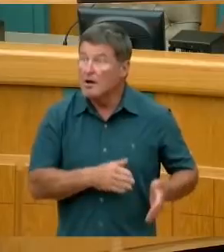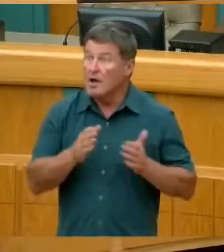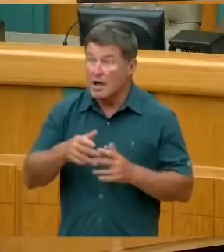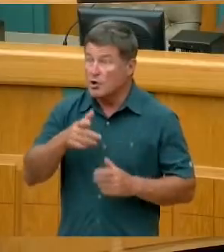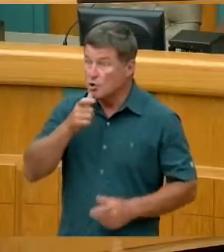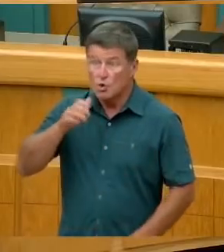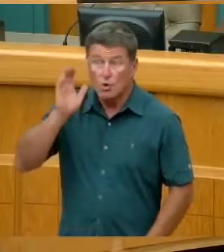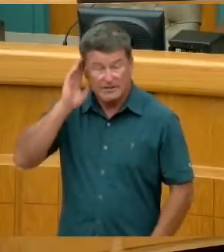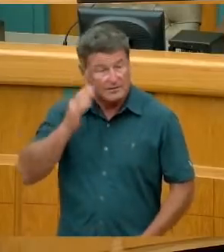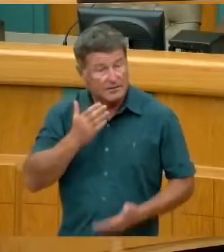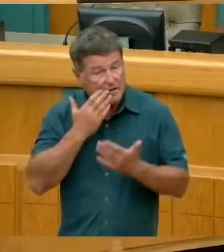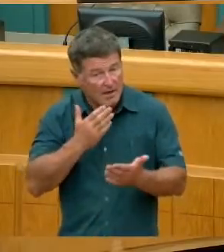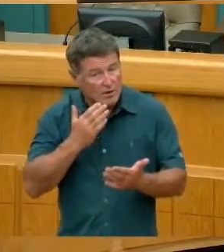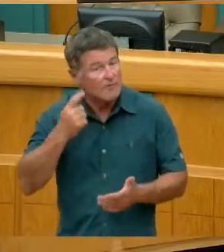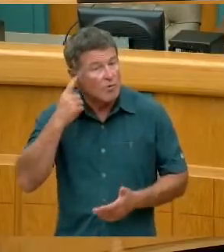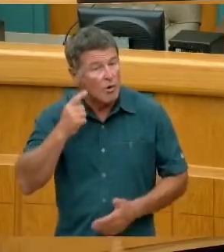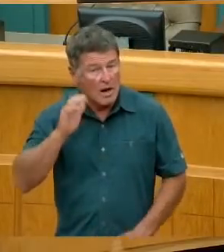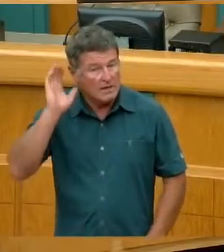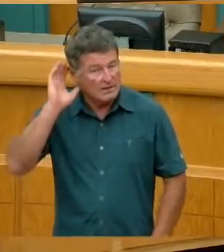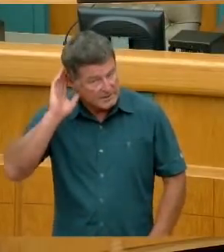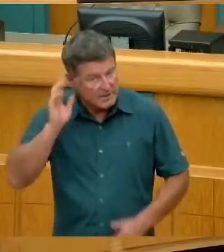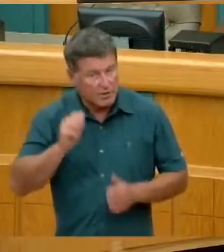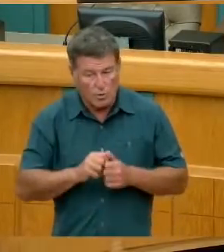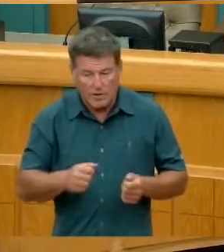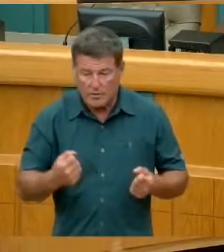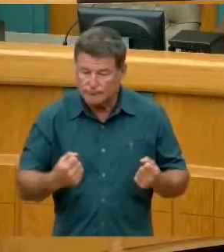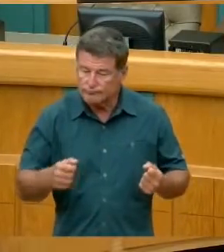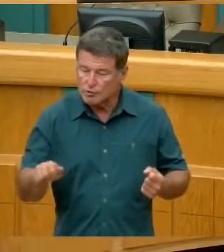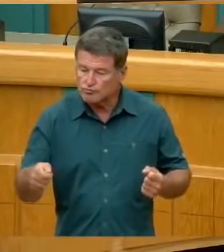thank the listeners for listening on radio.